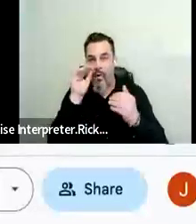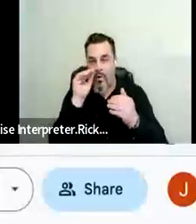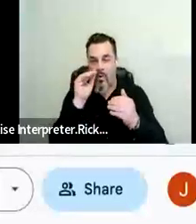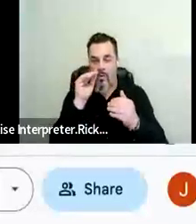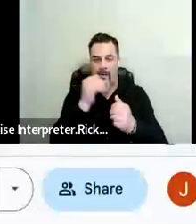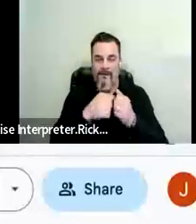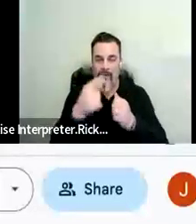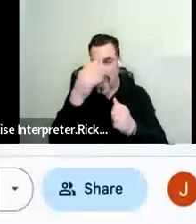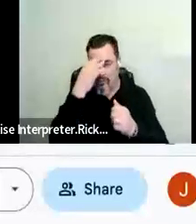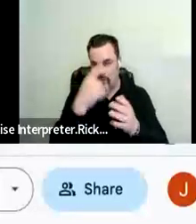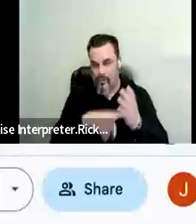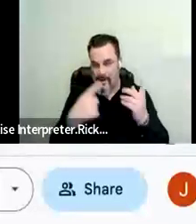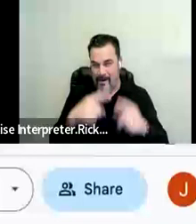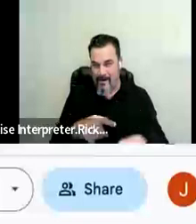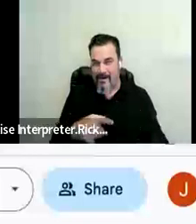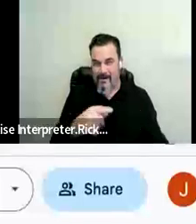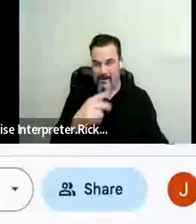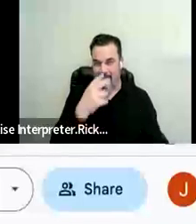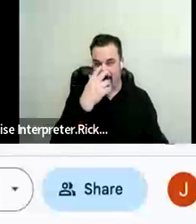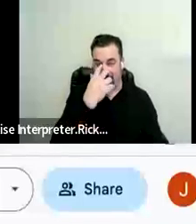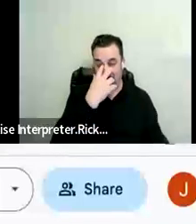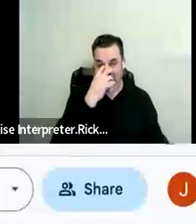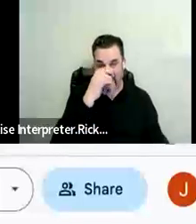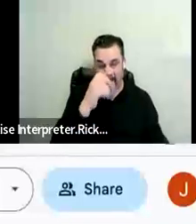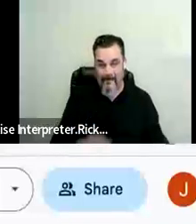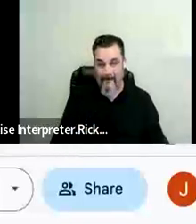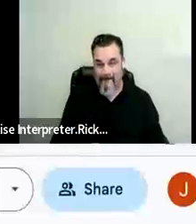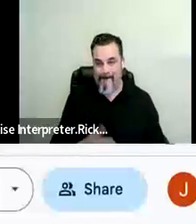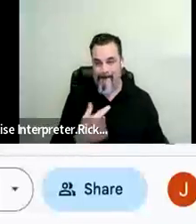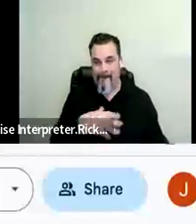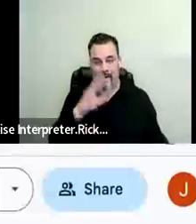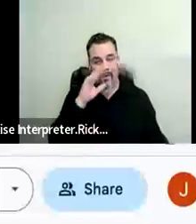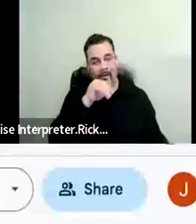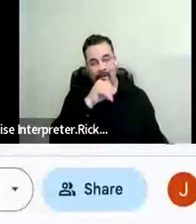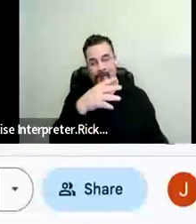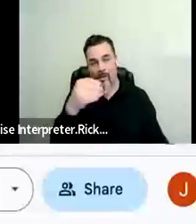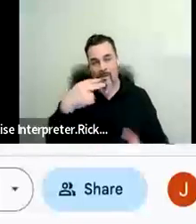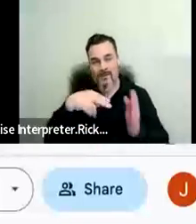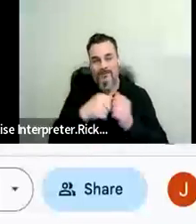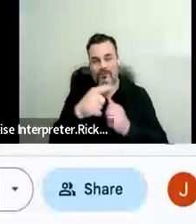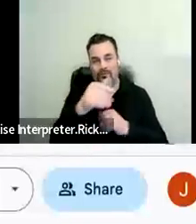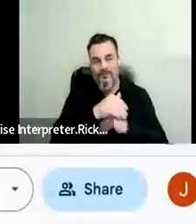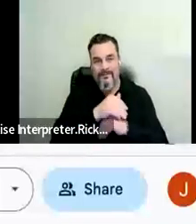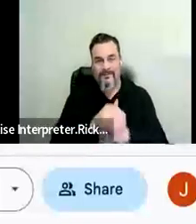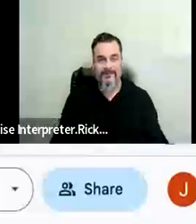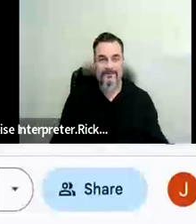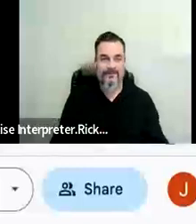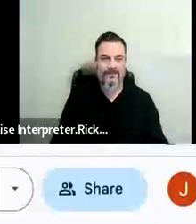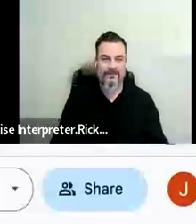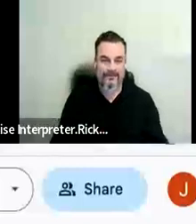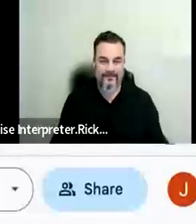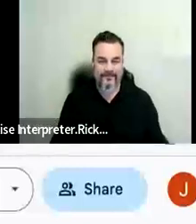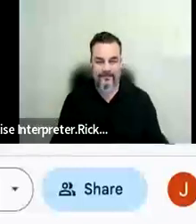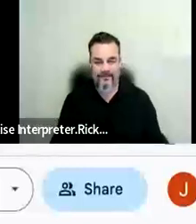happened. Right. ¿Quieres ir al baile conmigo esta noche? I would love to go to the dance with you tonight. That's a